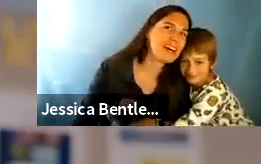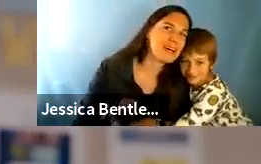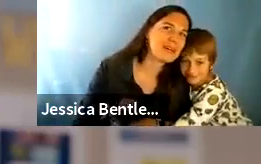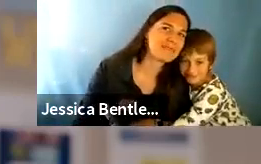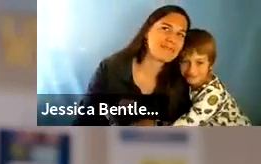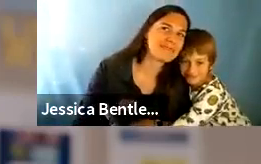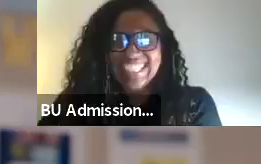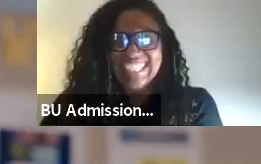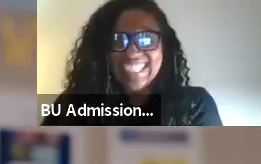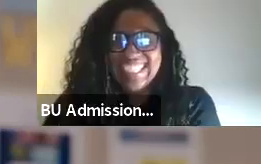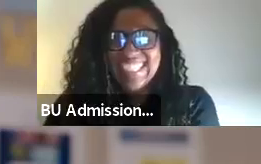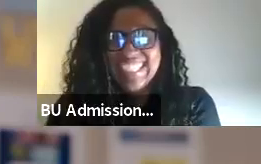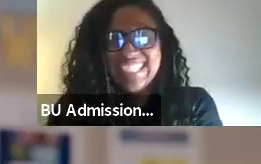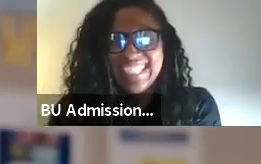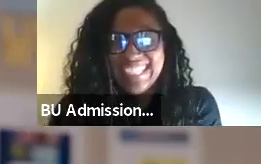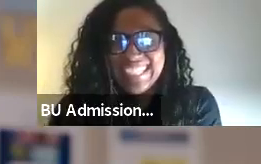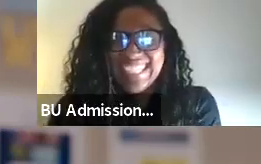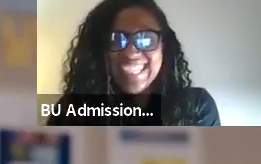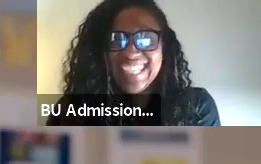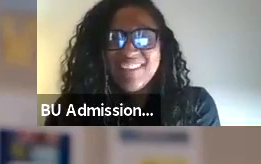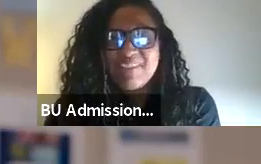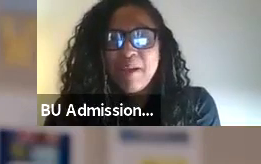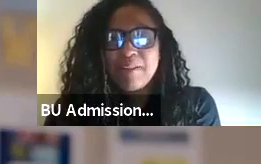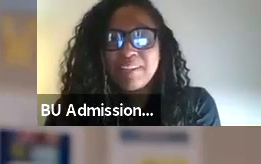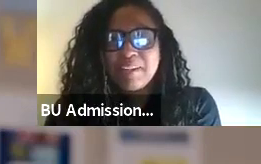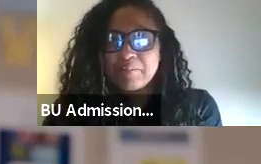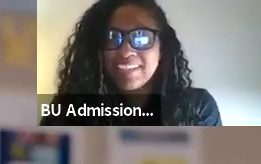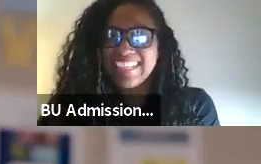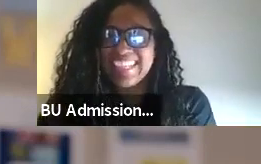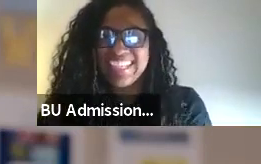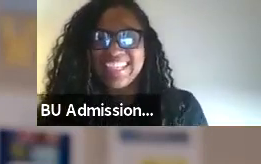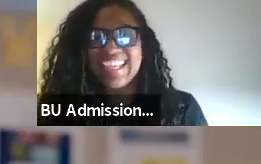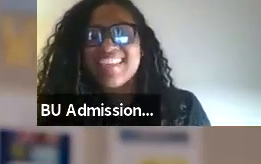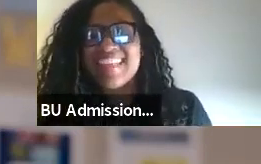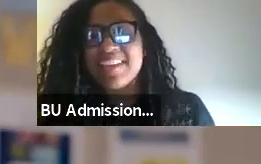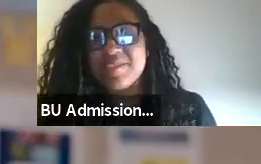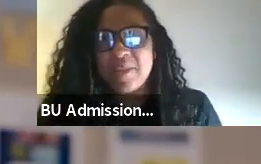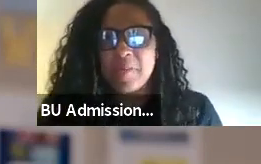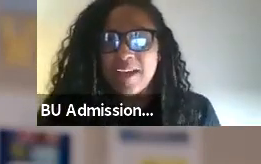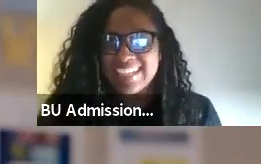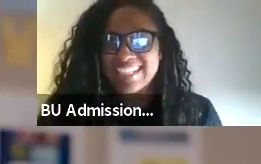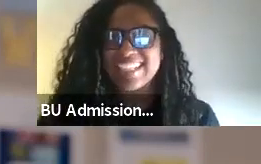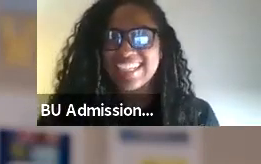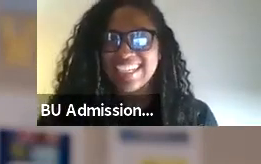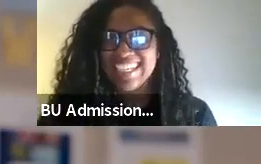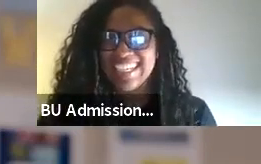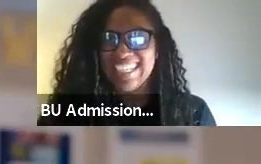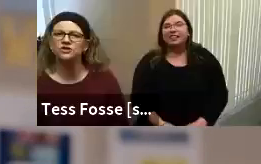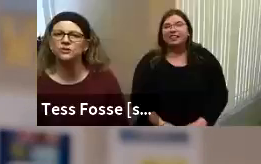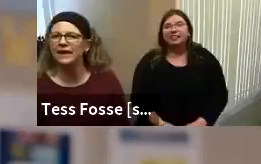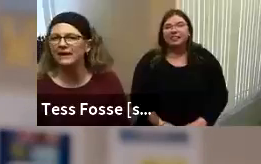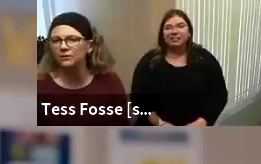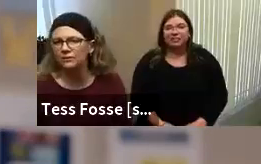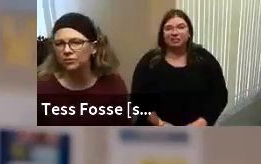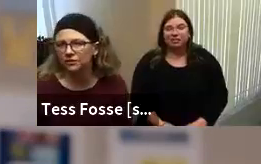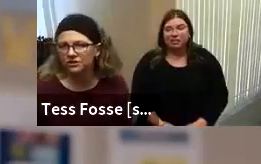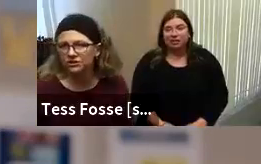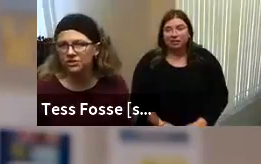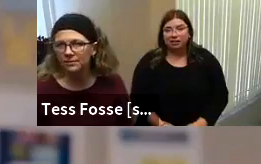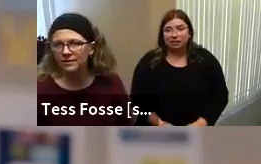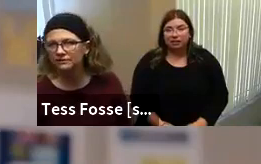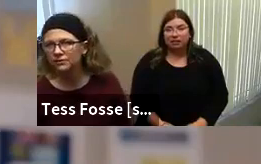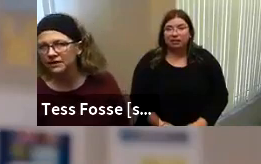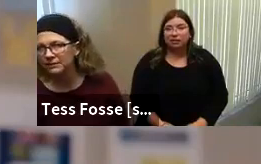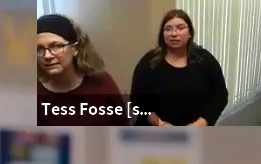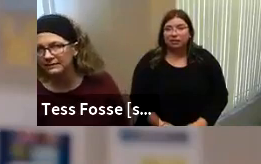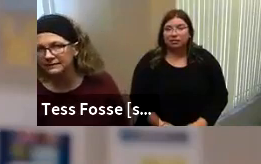me a hug. Welcome. Thank you so much. Oh, and I do want to add one more thing to